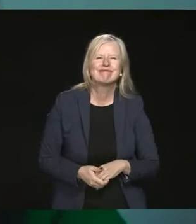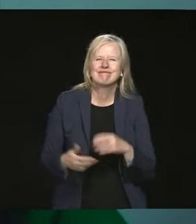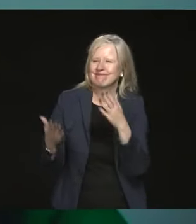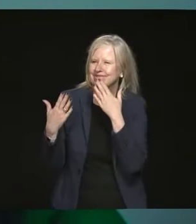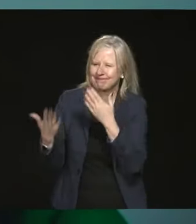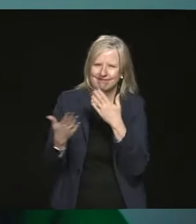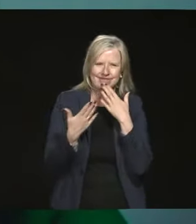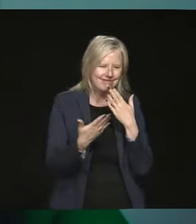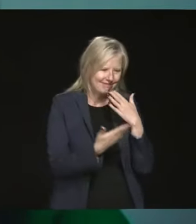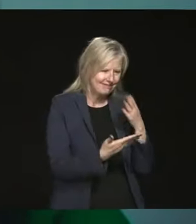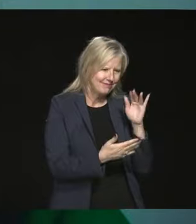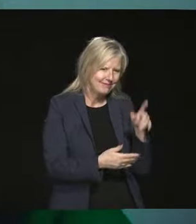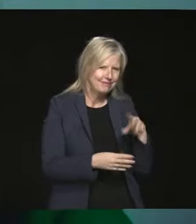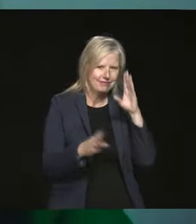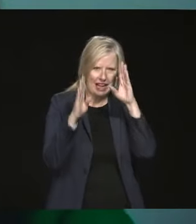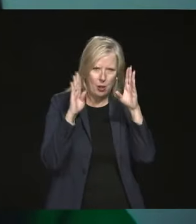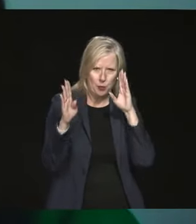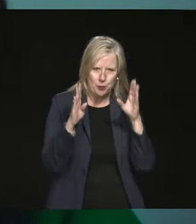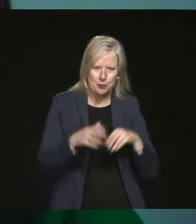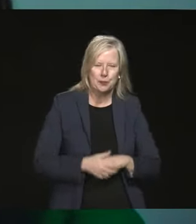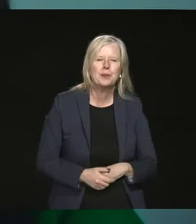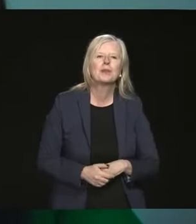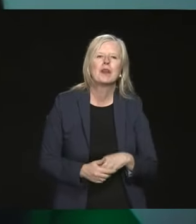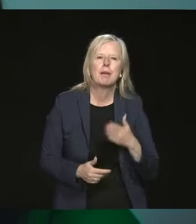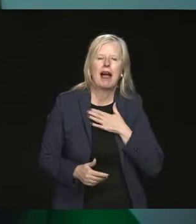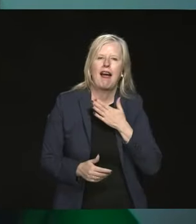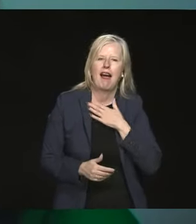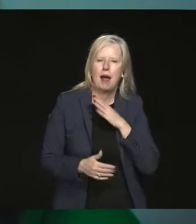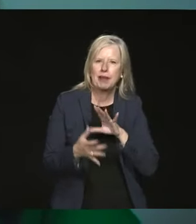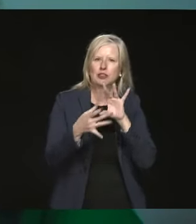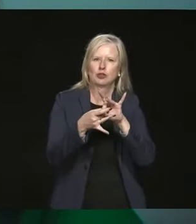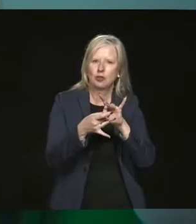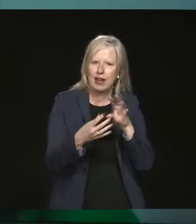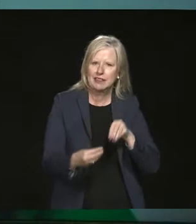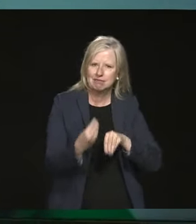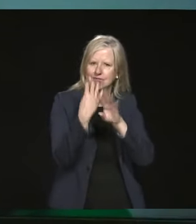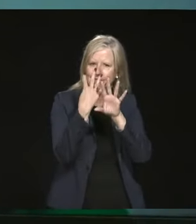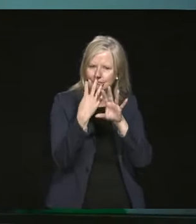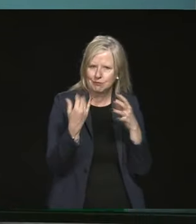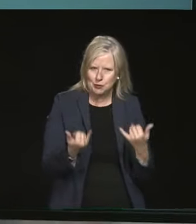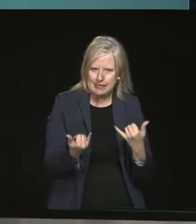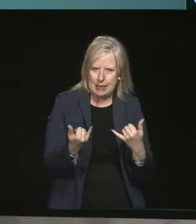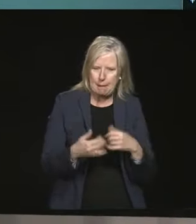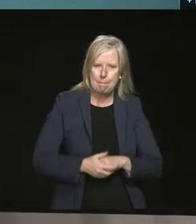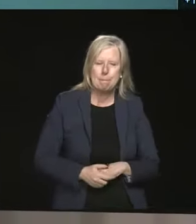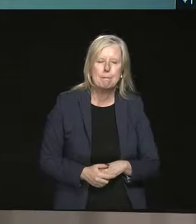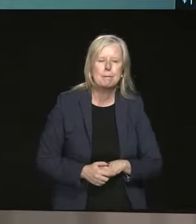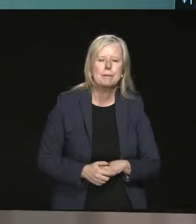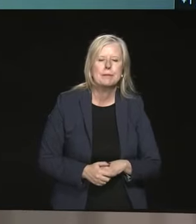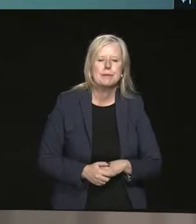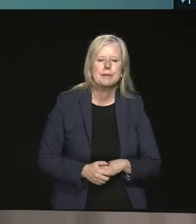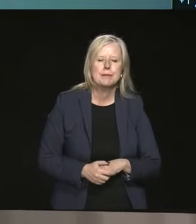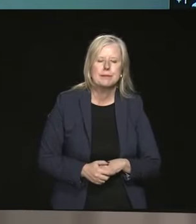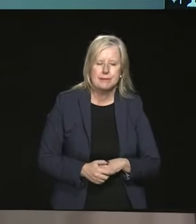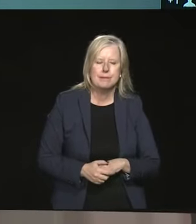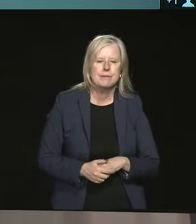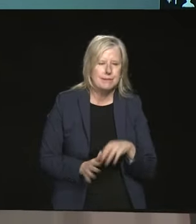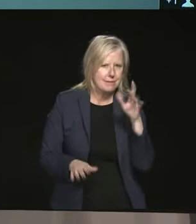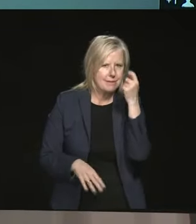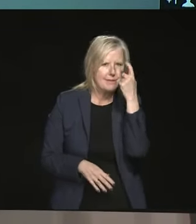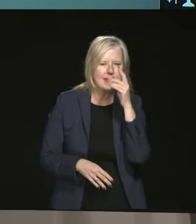monde. I'm glad to be joining all of you by video conference today. There's no question that small businesses and their employees are some